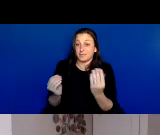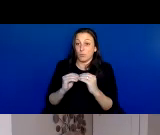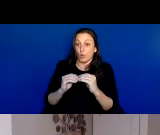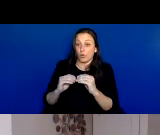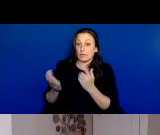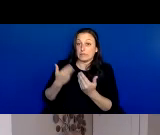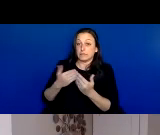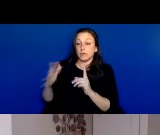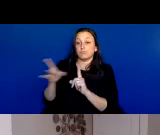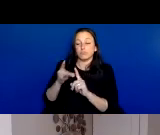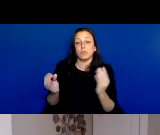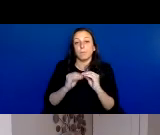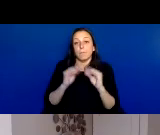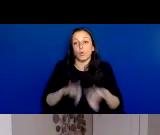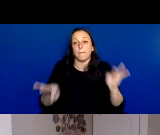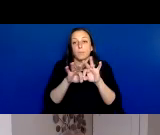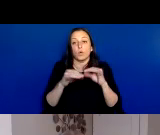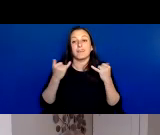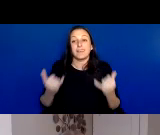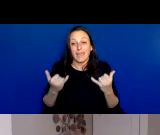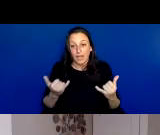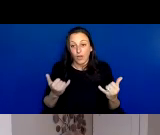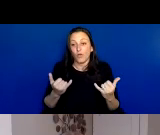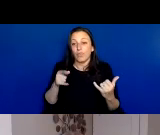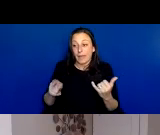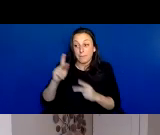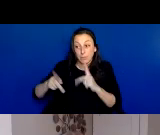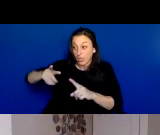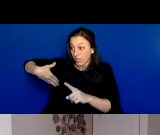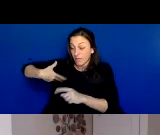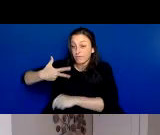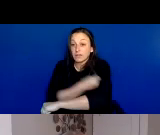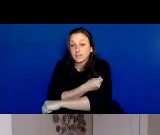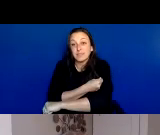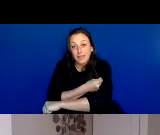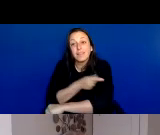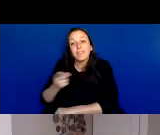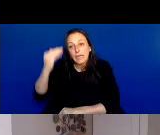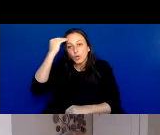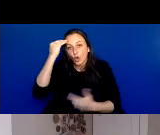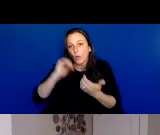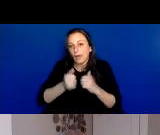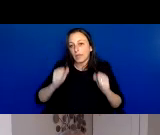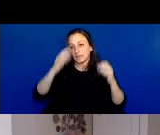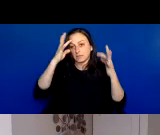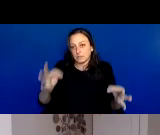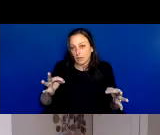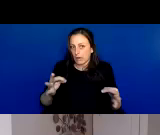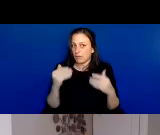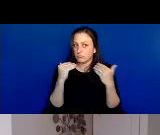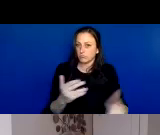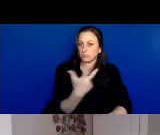than ever that unvaccinated individuals have the information they need to make a decision around vaccination and ideally seek